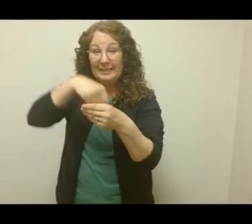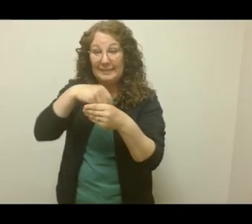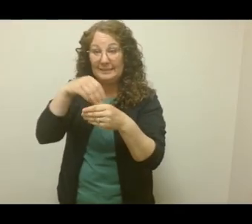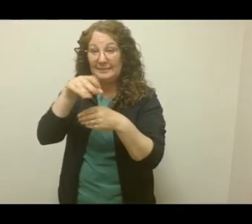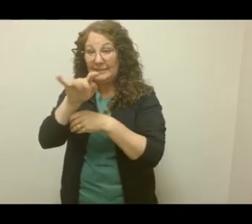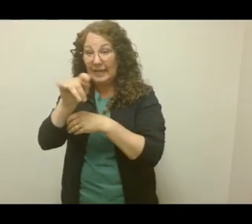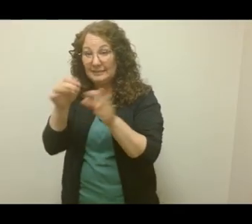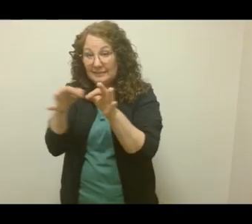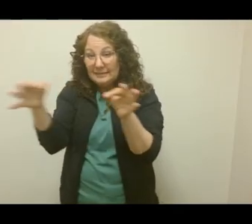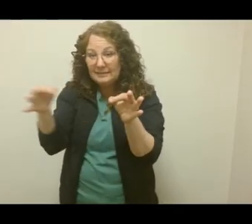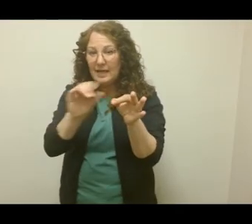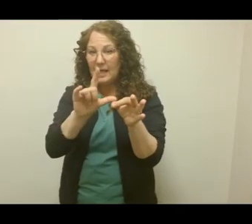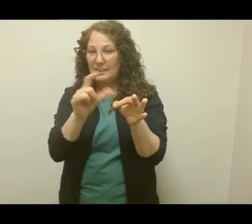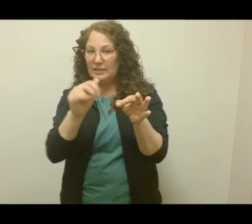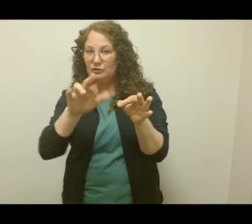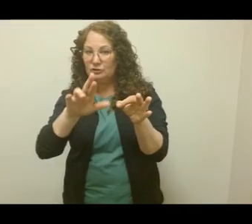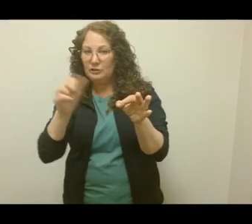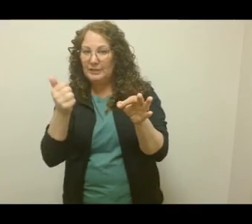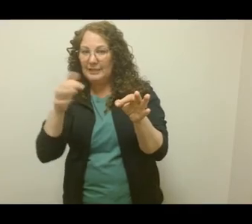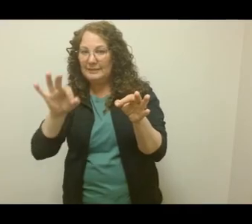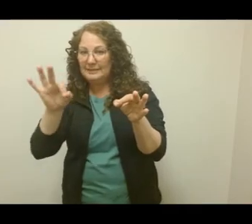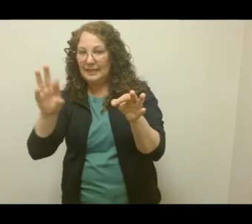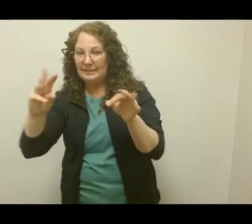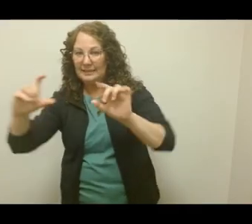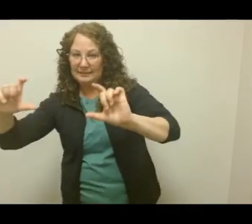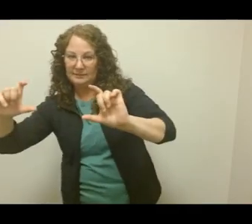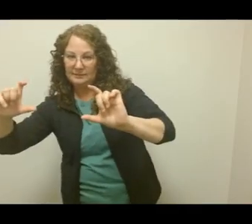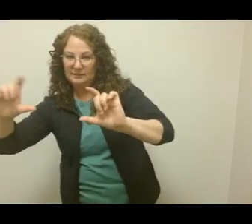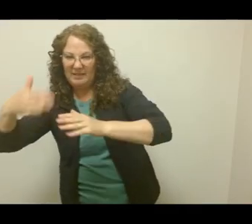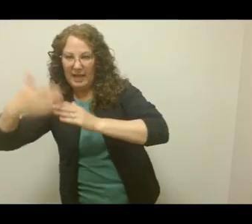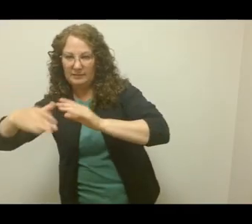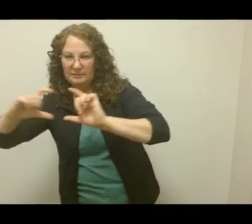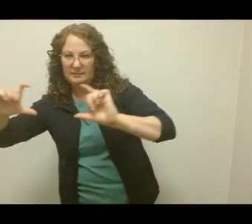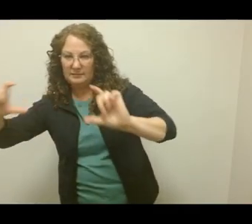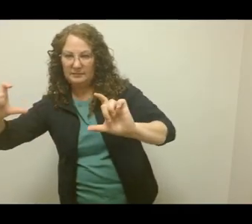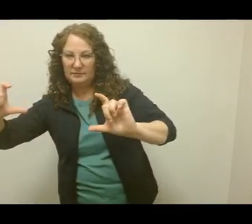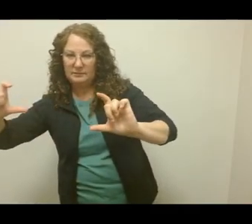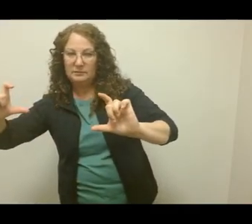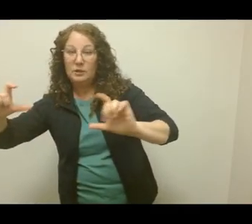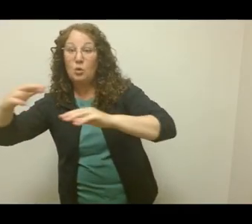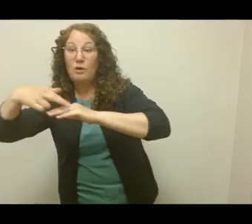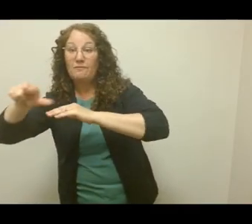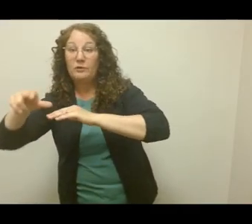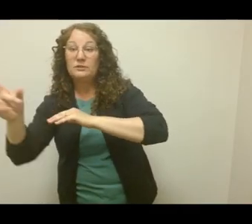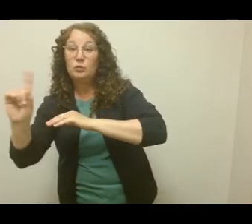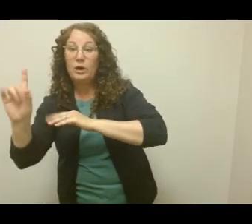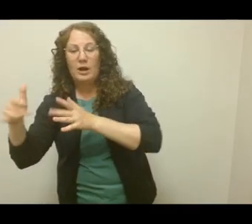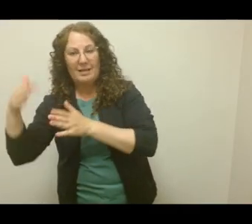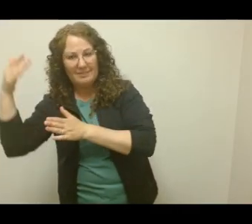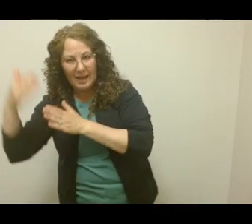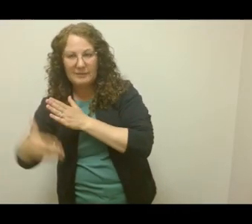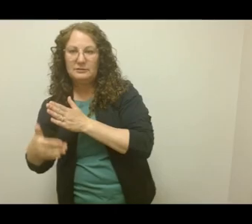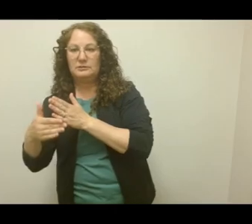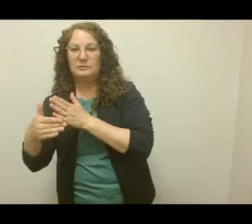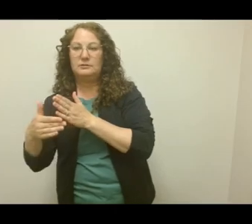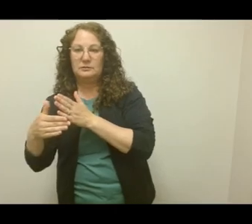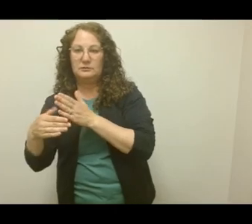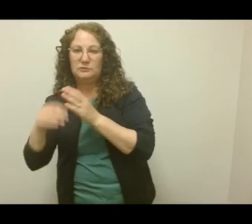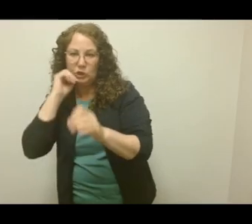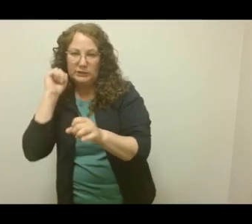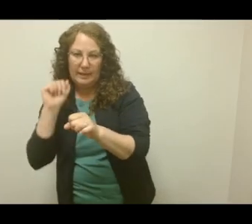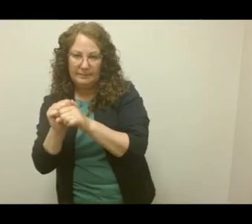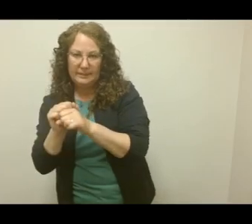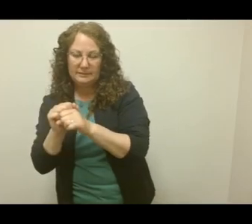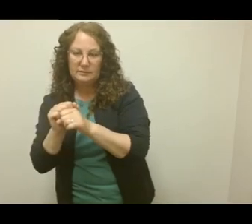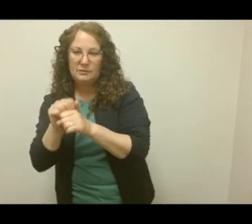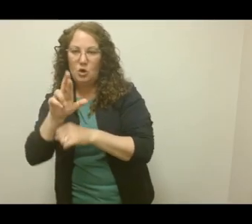Leicester 1996, at the end of that paraphrase, and the reference, which would go at the end of your writing task in a